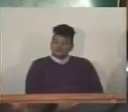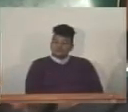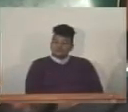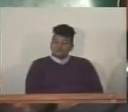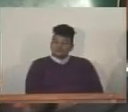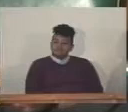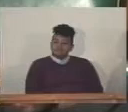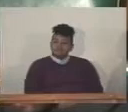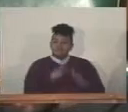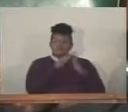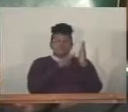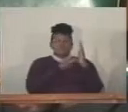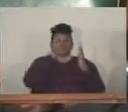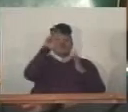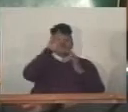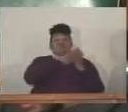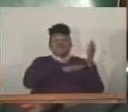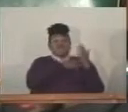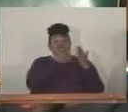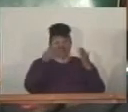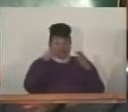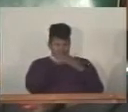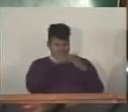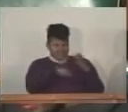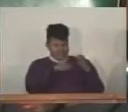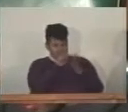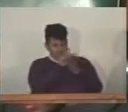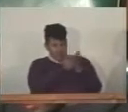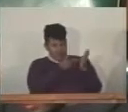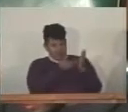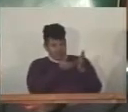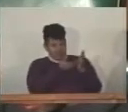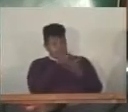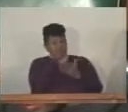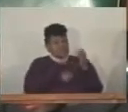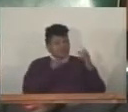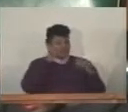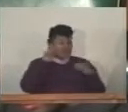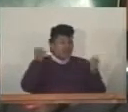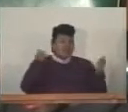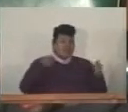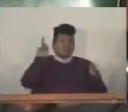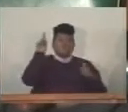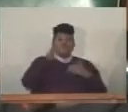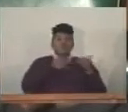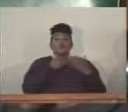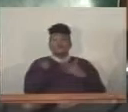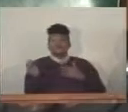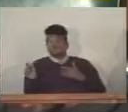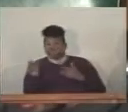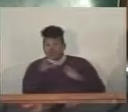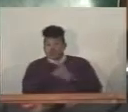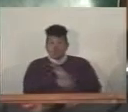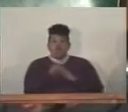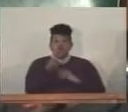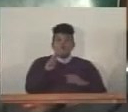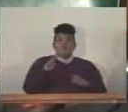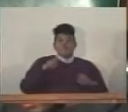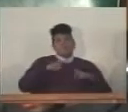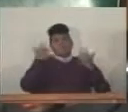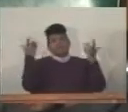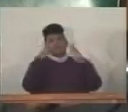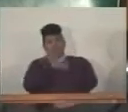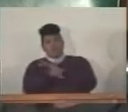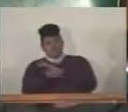the cases of very minor offenses, the Petty Sessions Court. There are exceptional offenses that can be tried either on